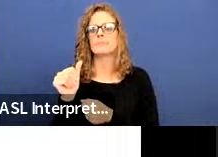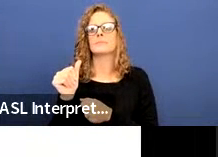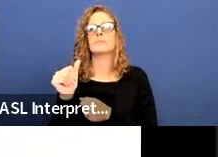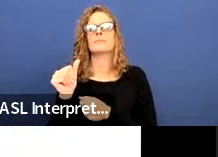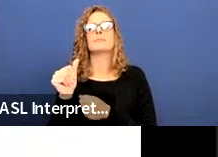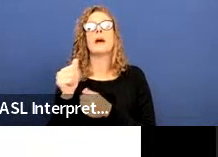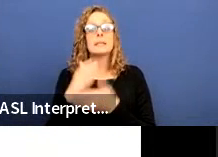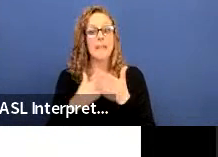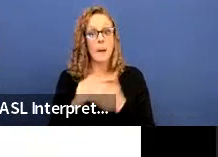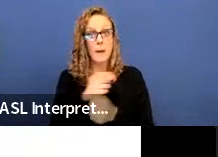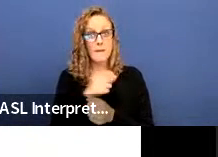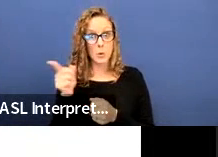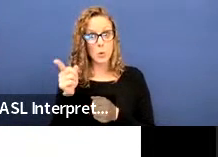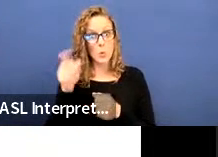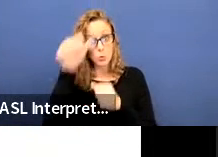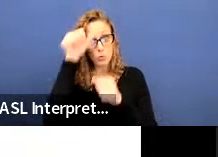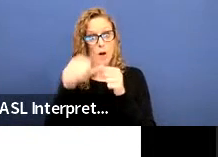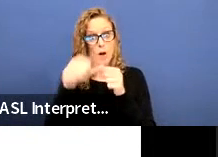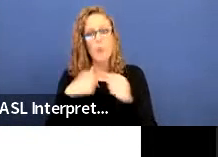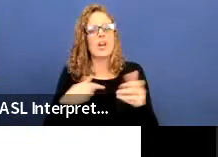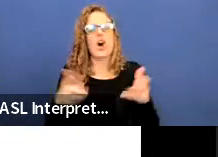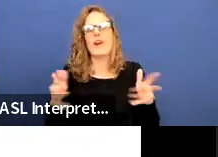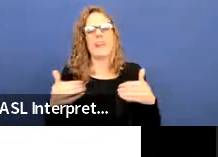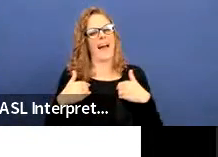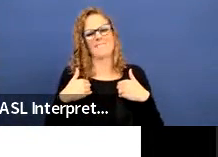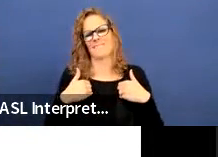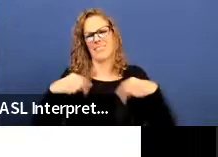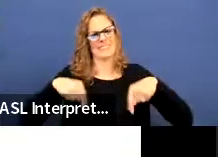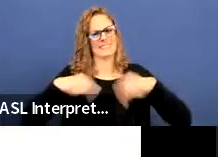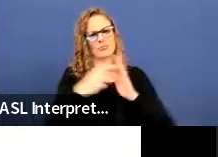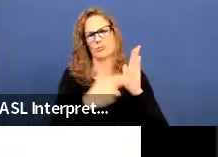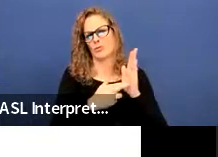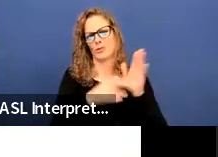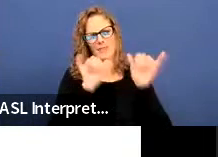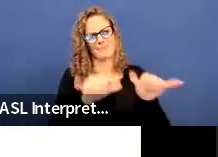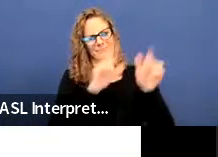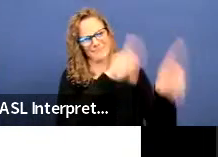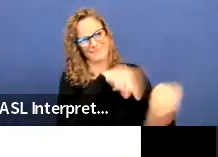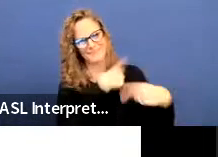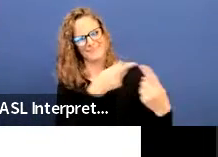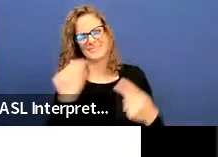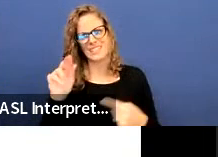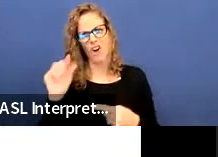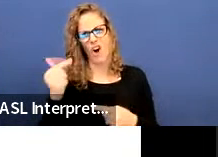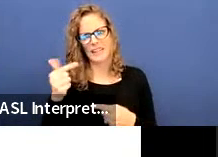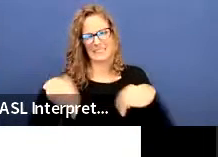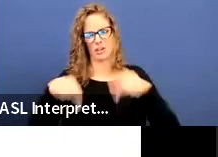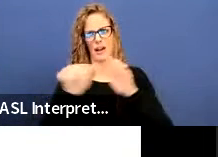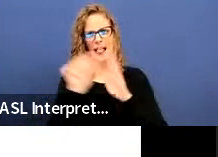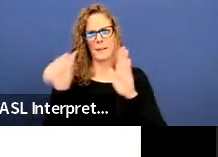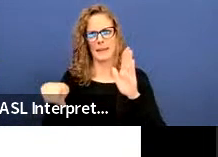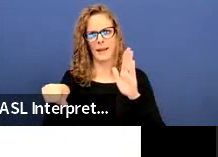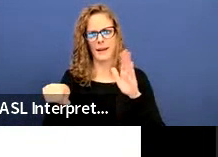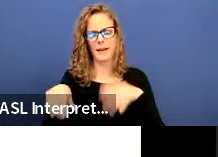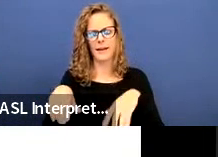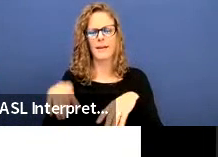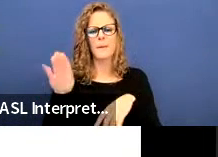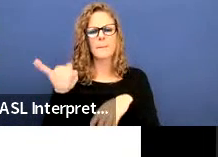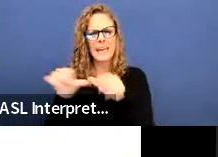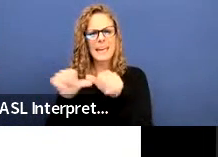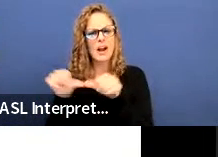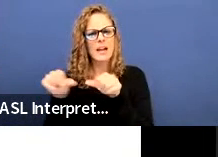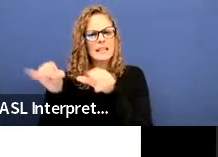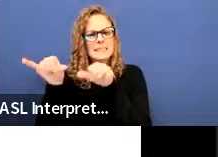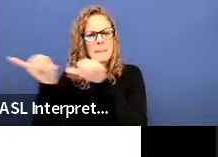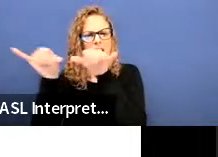Some of you may recall that we already have this in place here in Alameda County. It's been in place since August. Much of the Bay Area has a similar